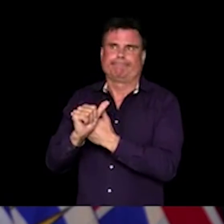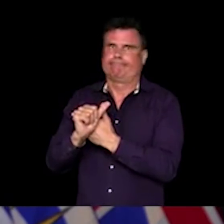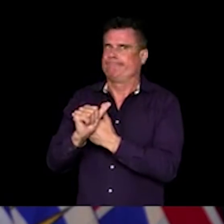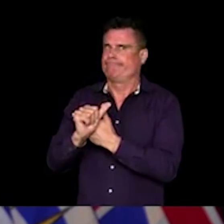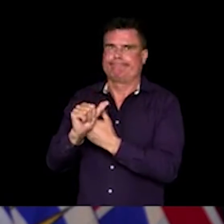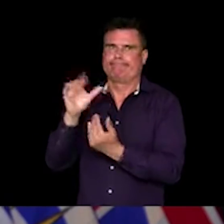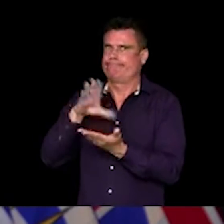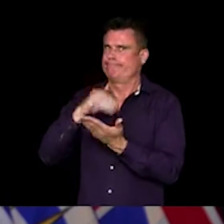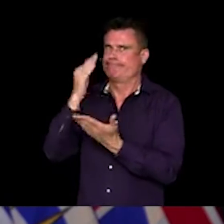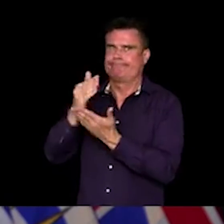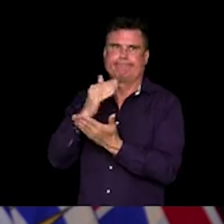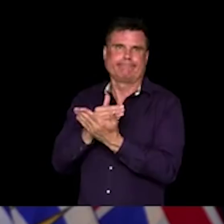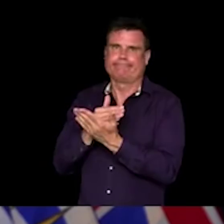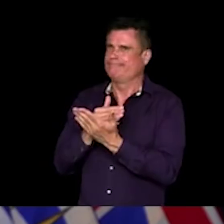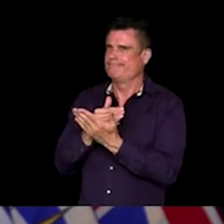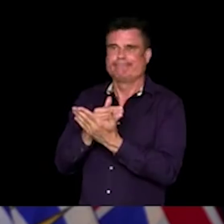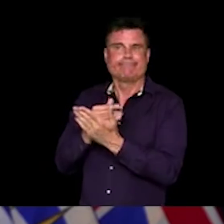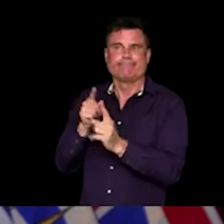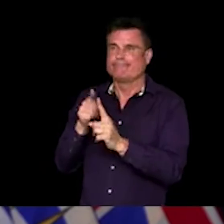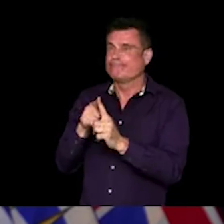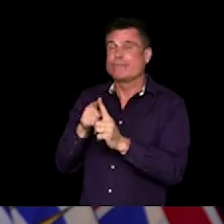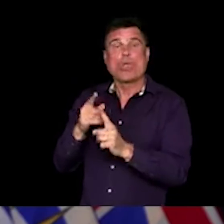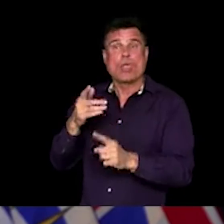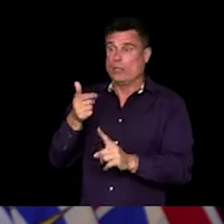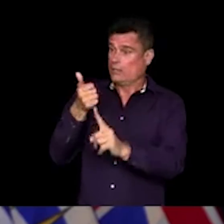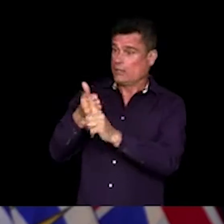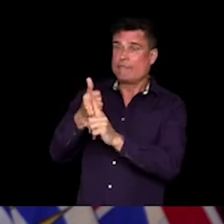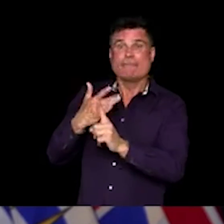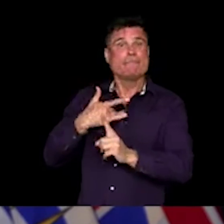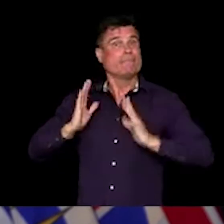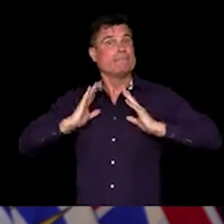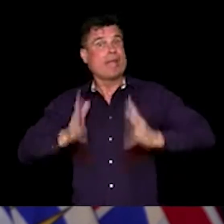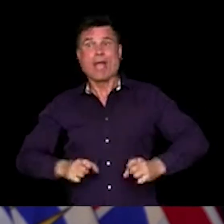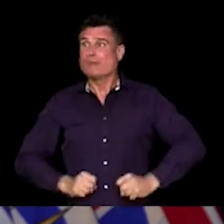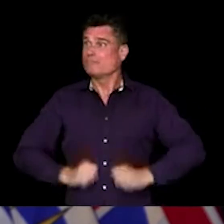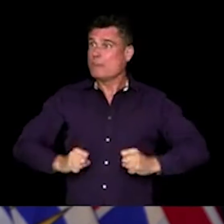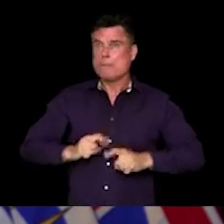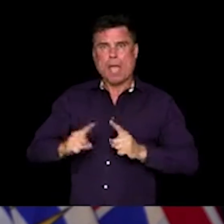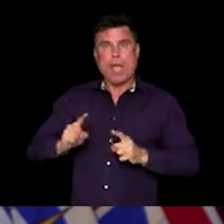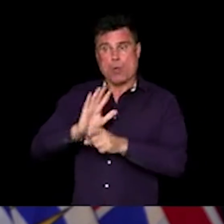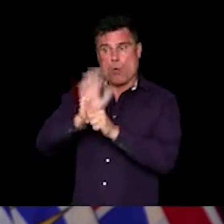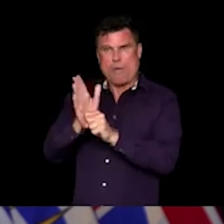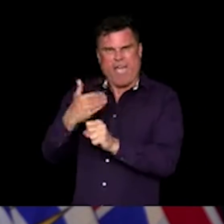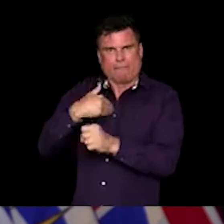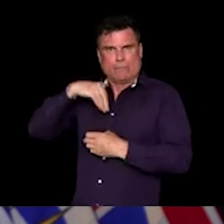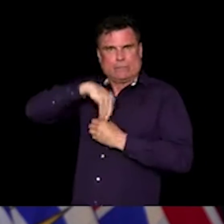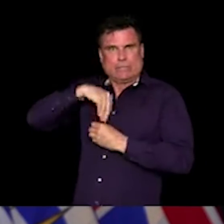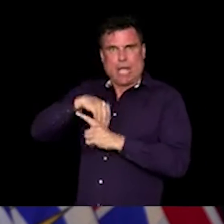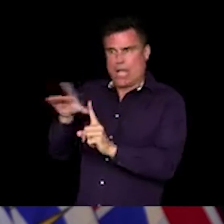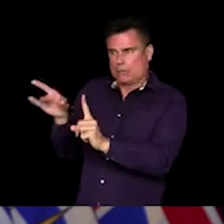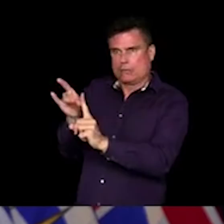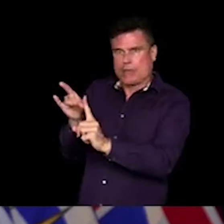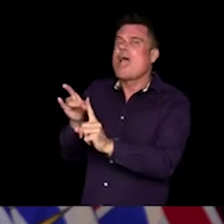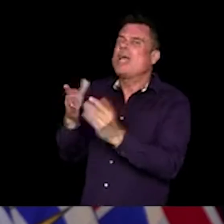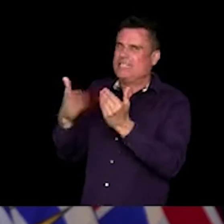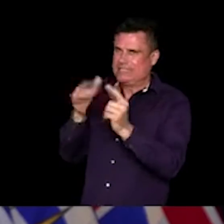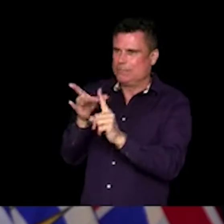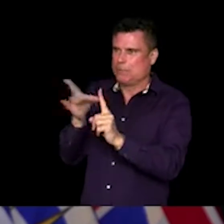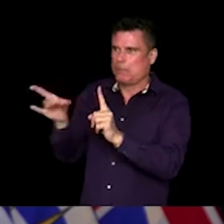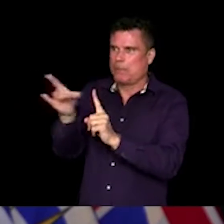started, and then you had your peak viral load around day 5. And we had a very long incubation period, like this one, which